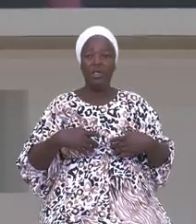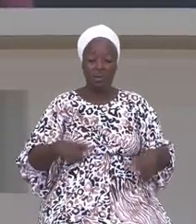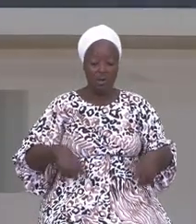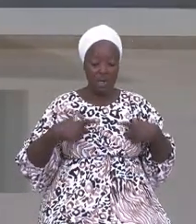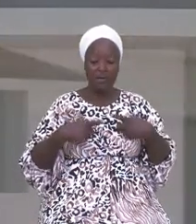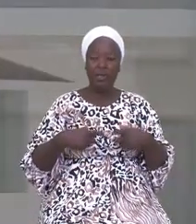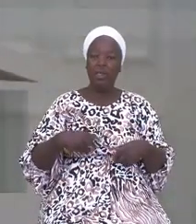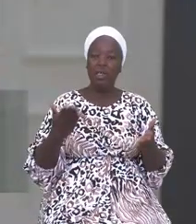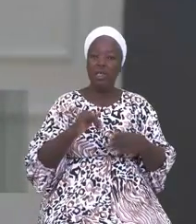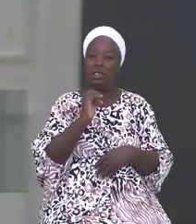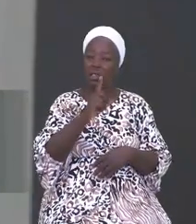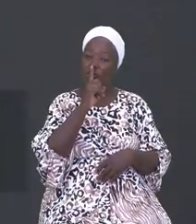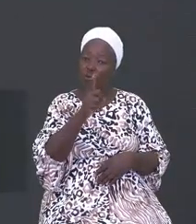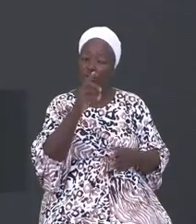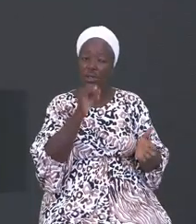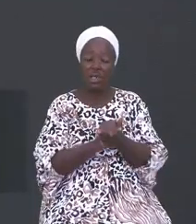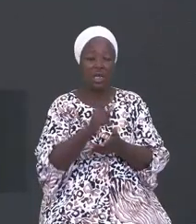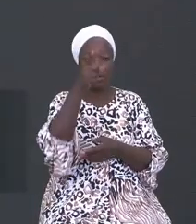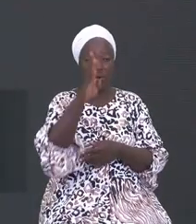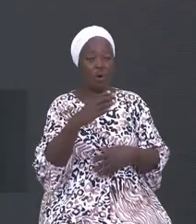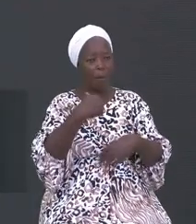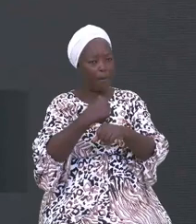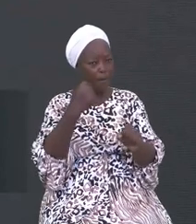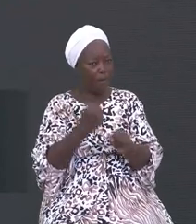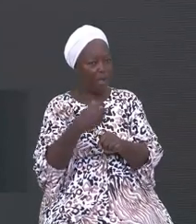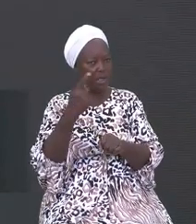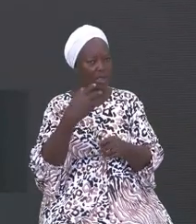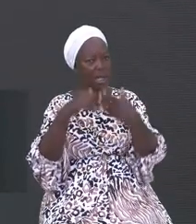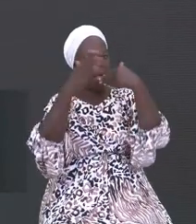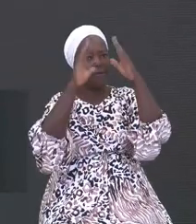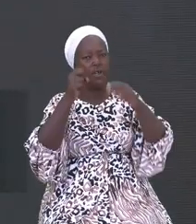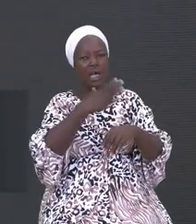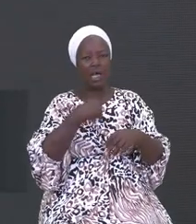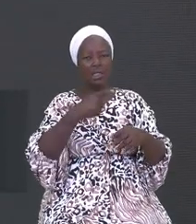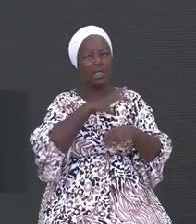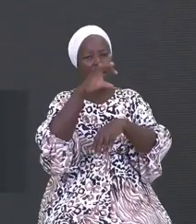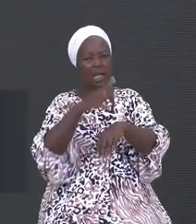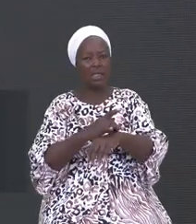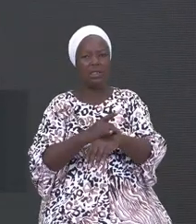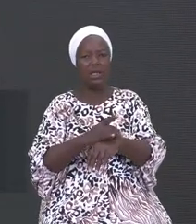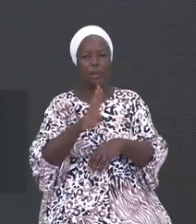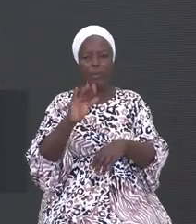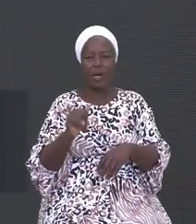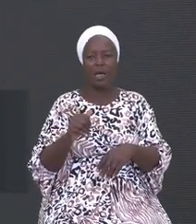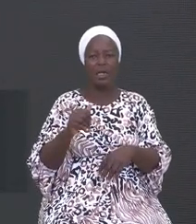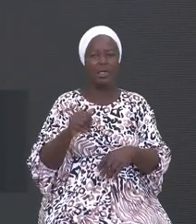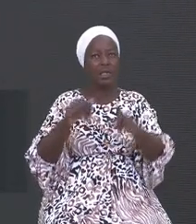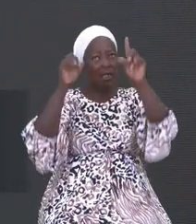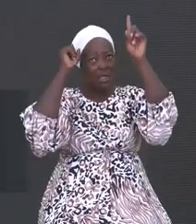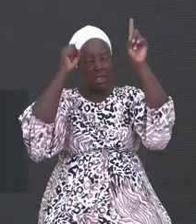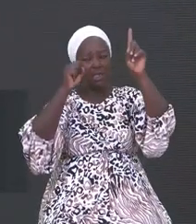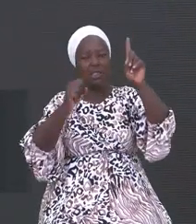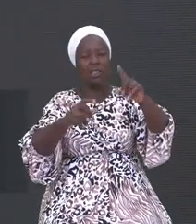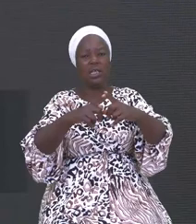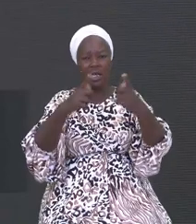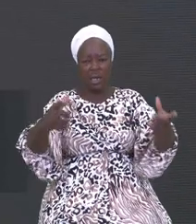God made the heavens and the earth by thy great power